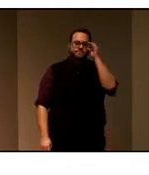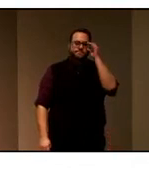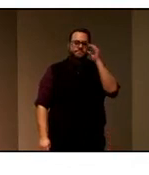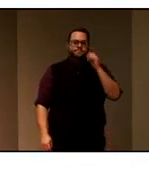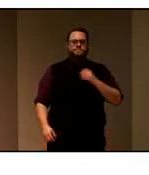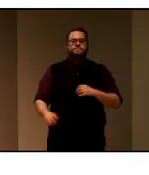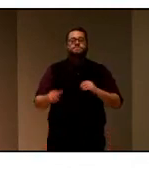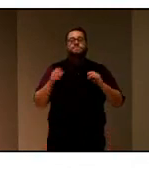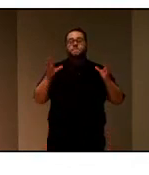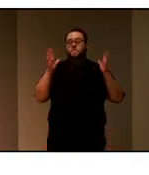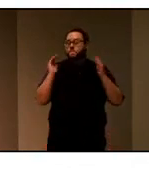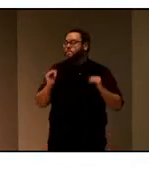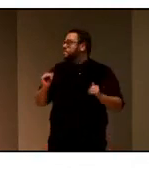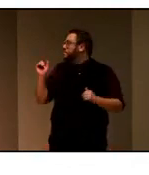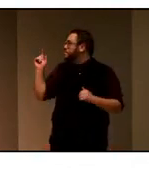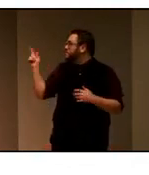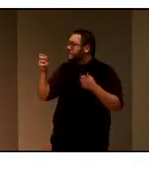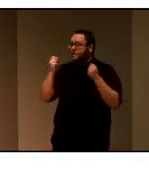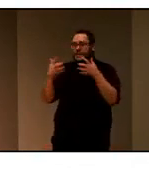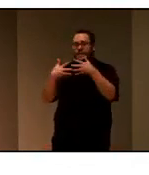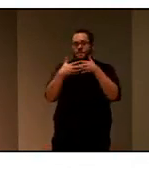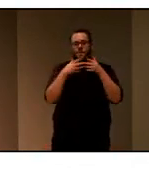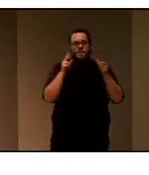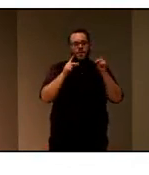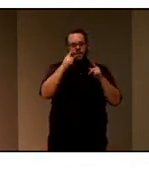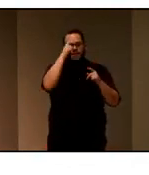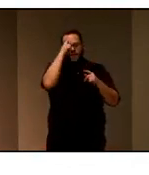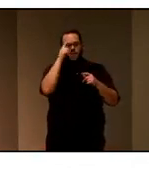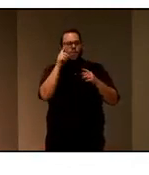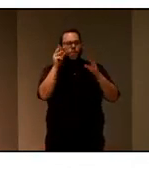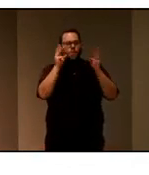And then this is what many Americans think global warming